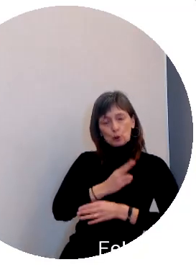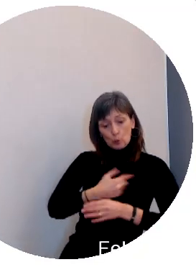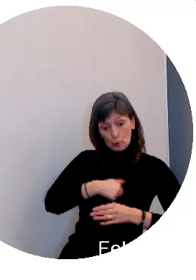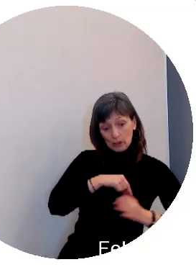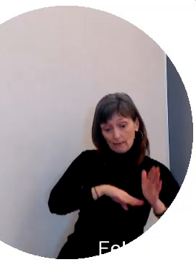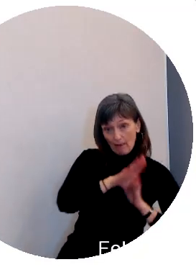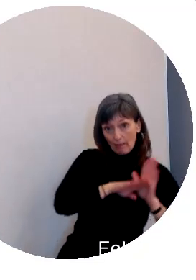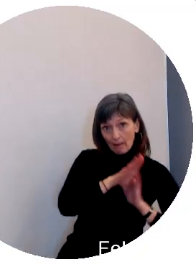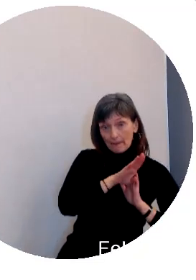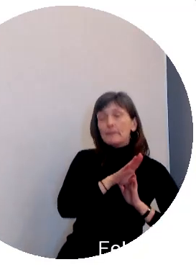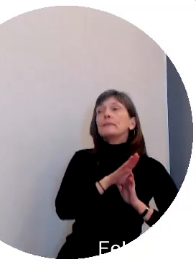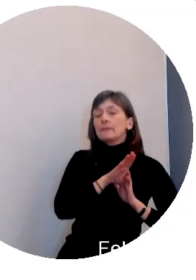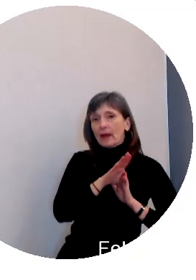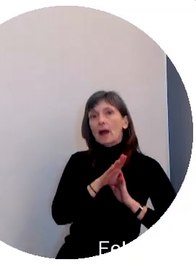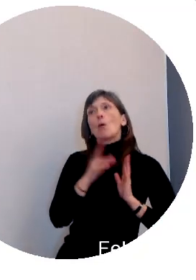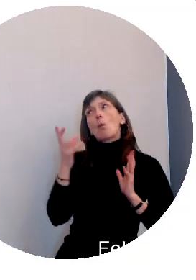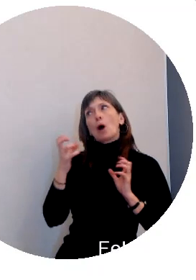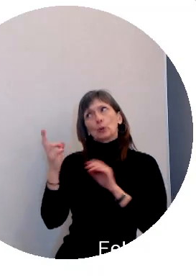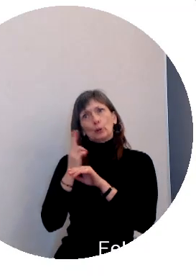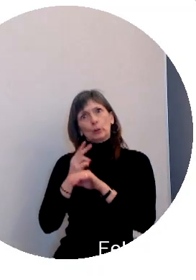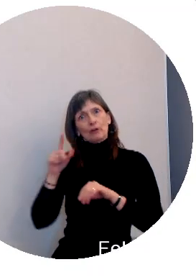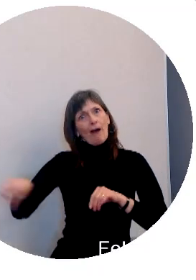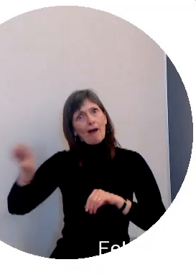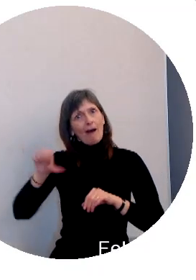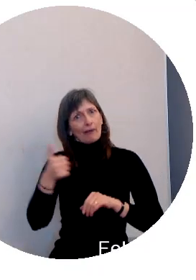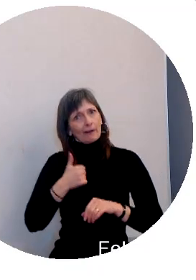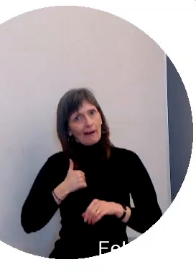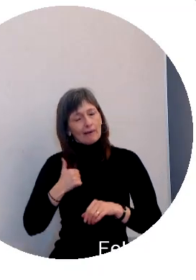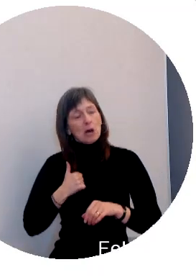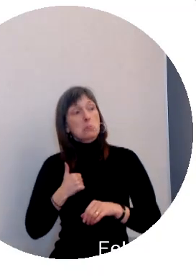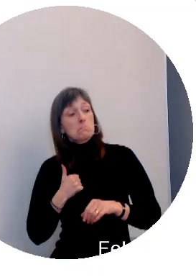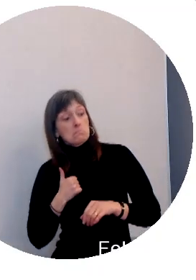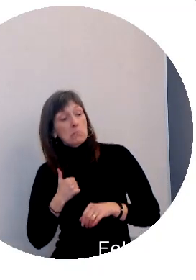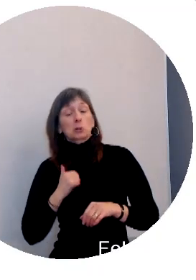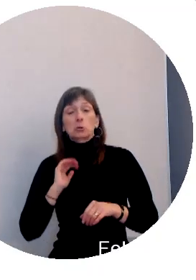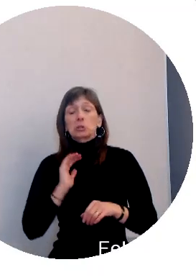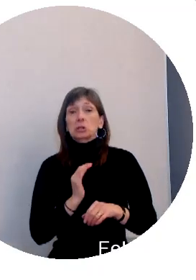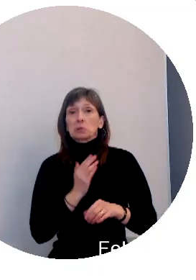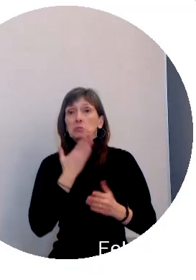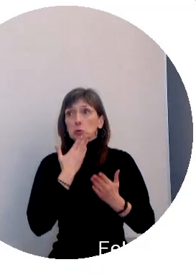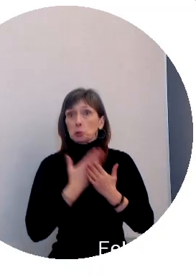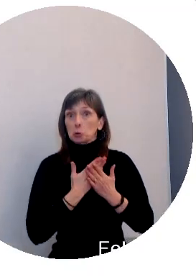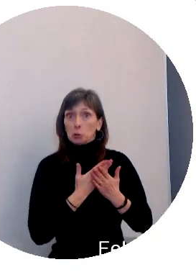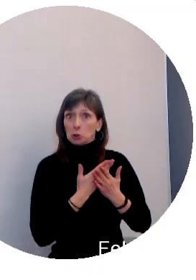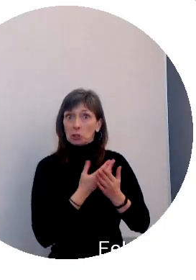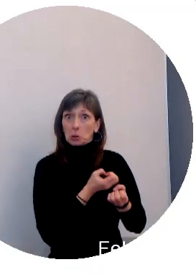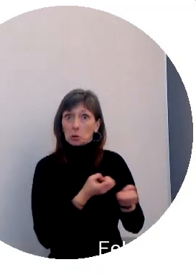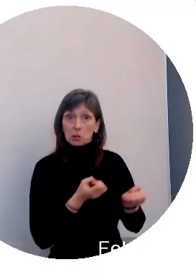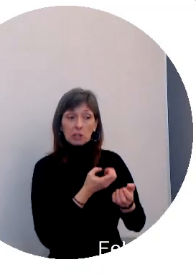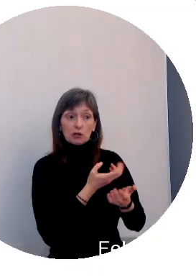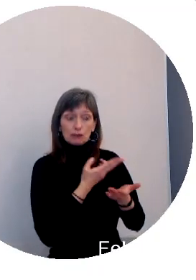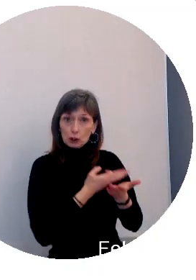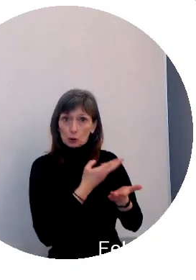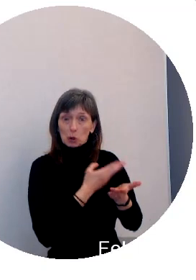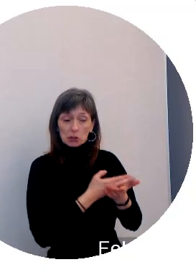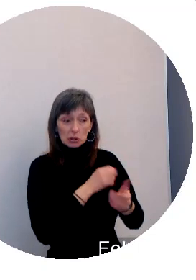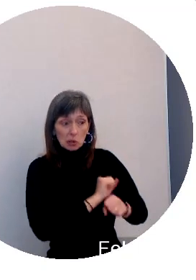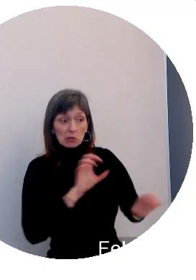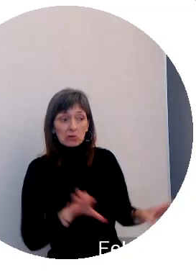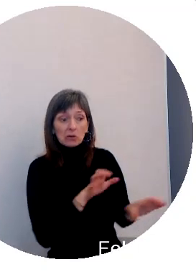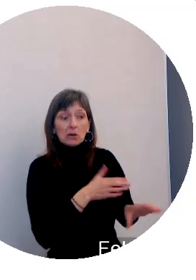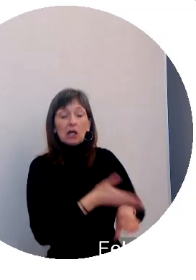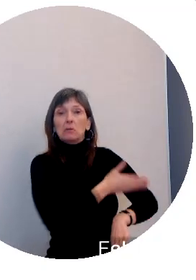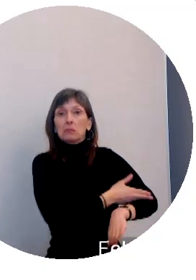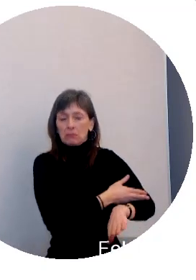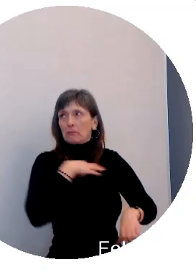that we've developed in other jurisdictions, and that's certainly evidence of the power and the value of the work that's being put into